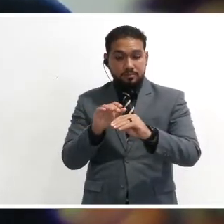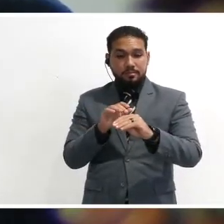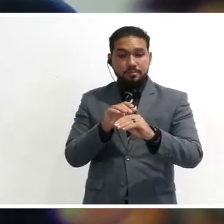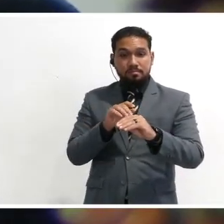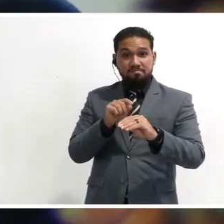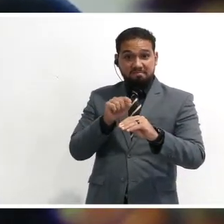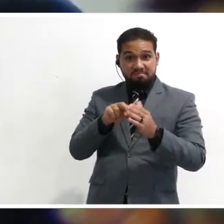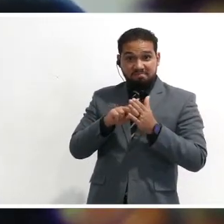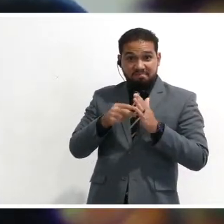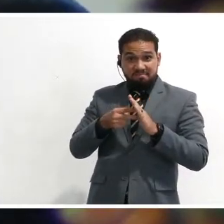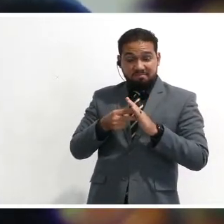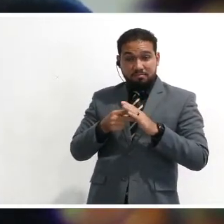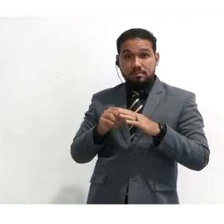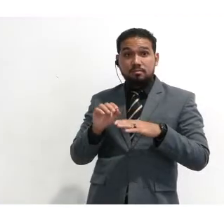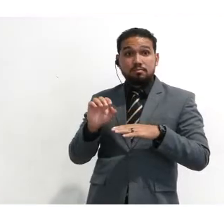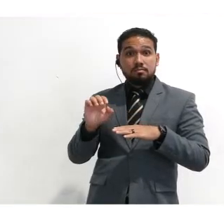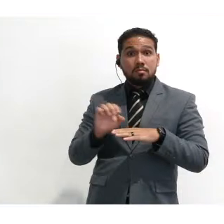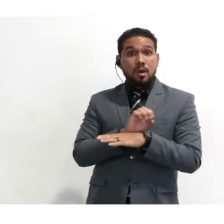of,